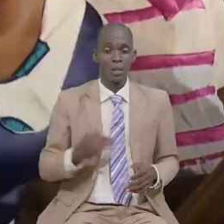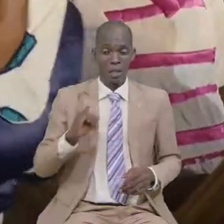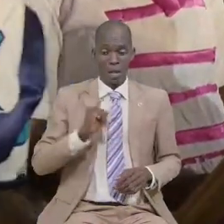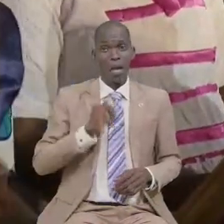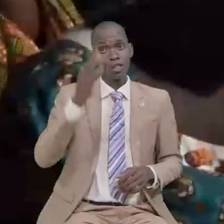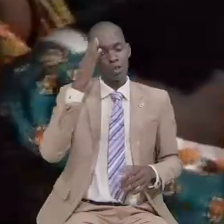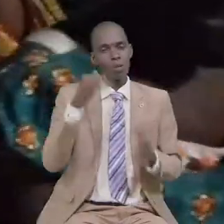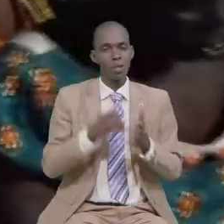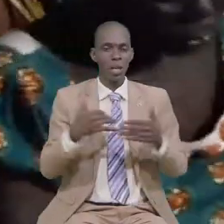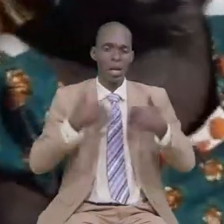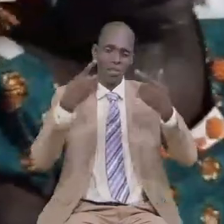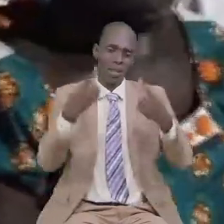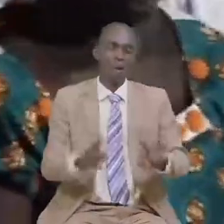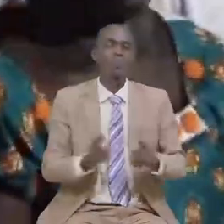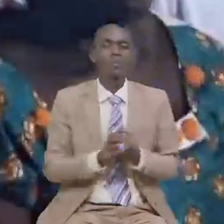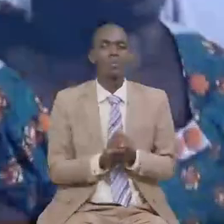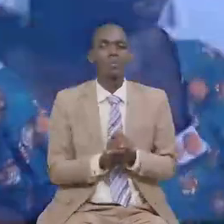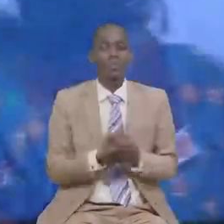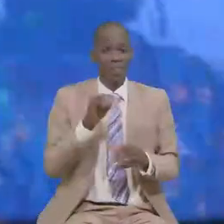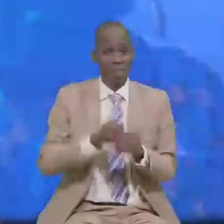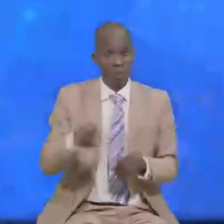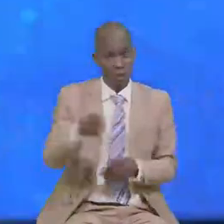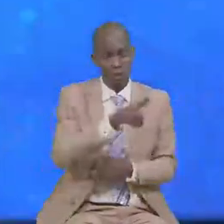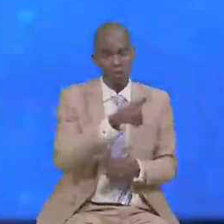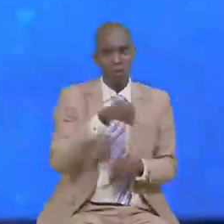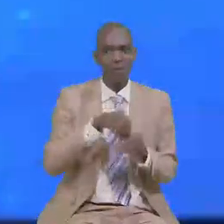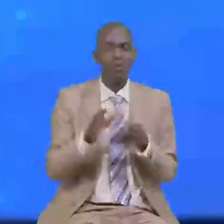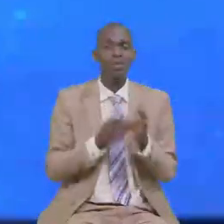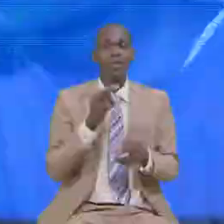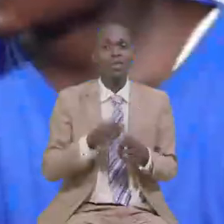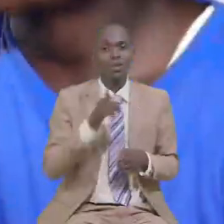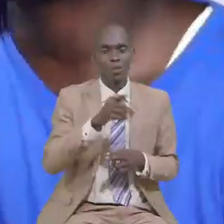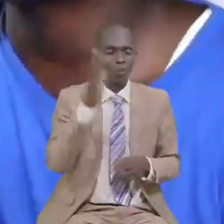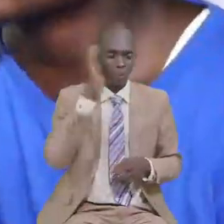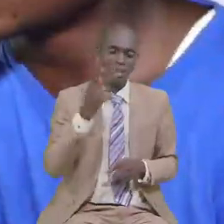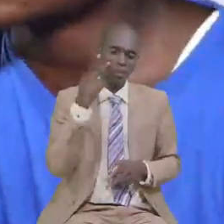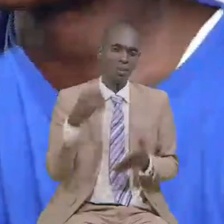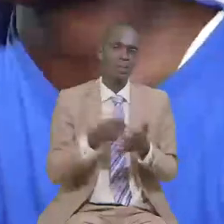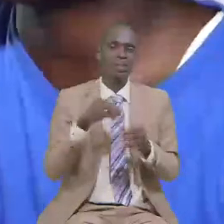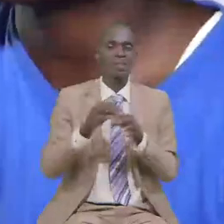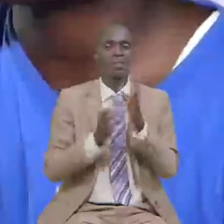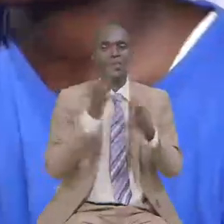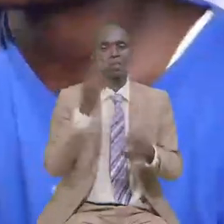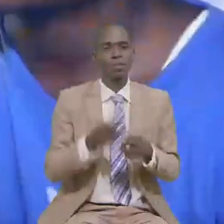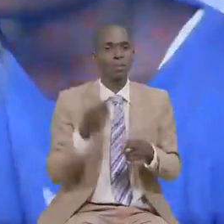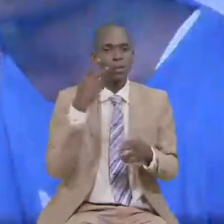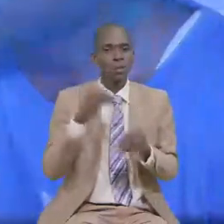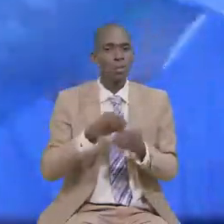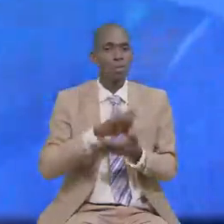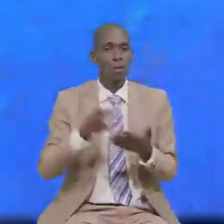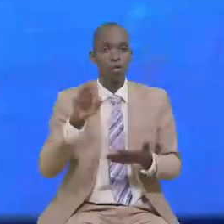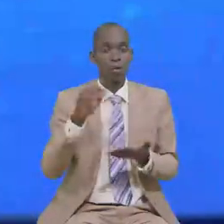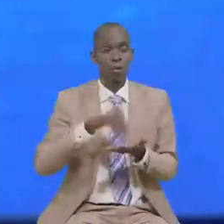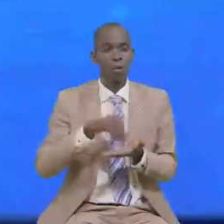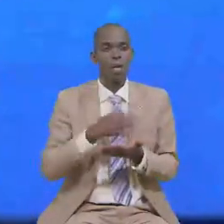done. In you, you will see it. Look at that verse 12. And